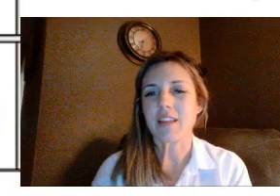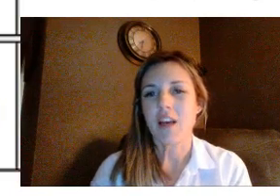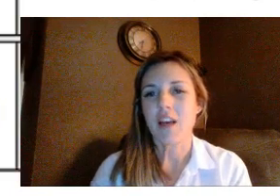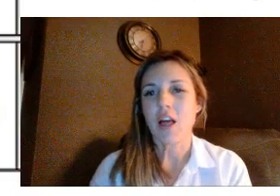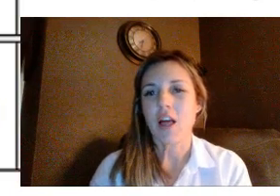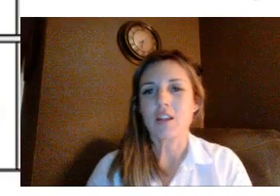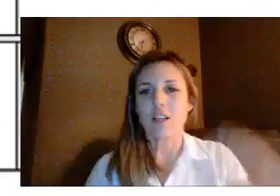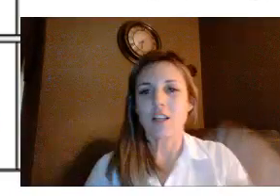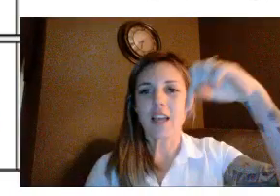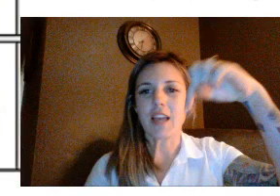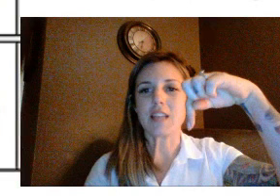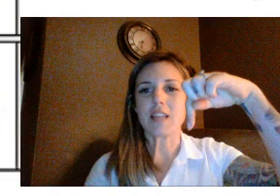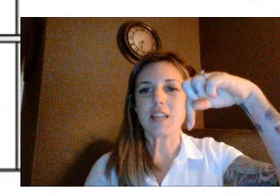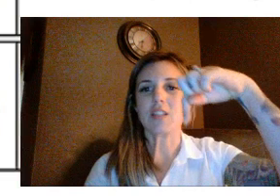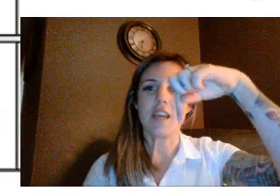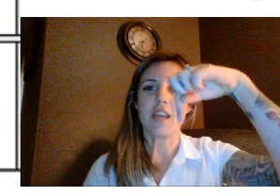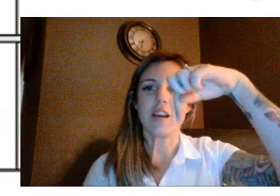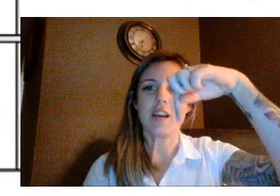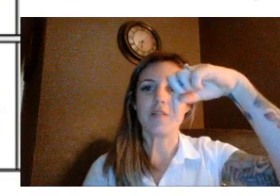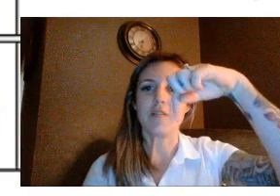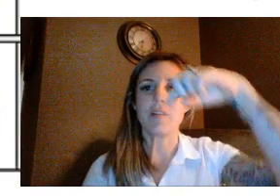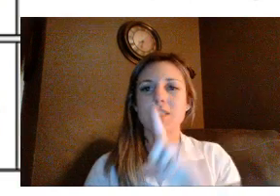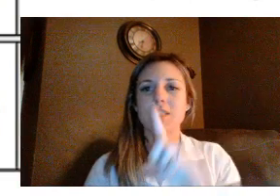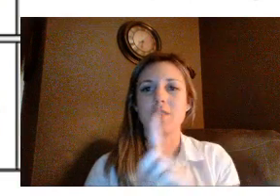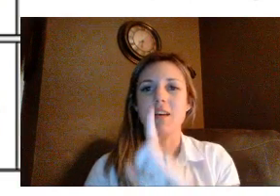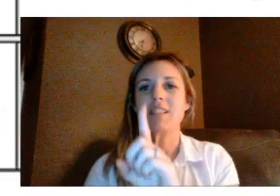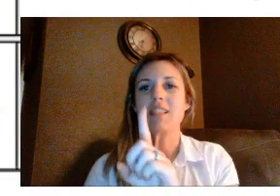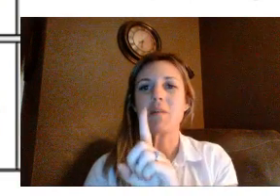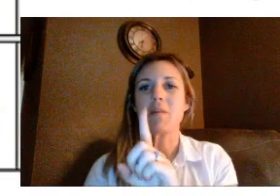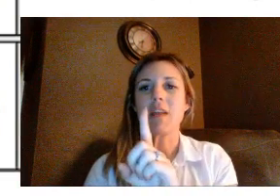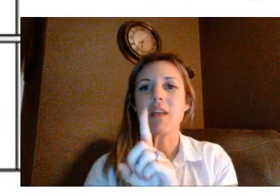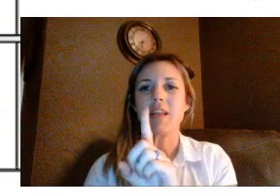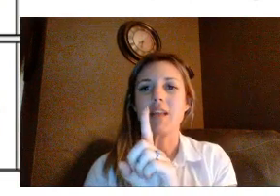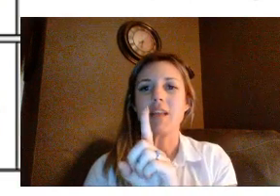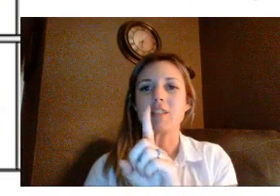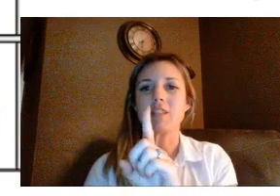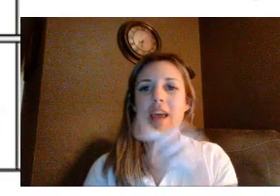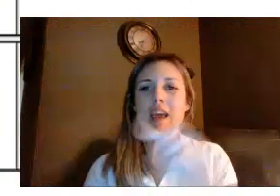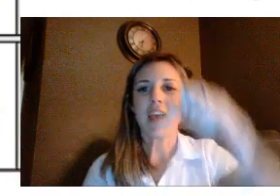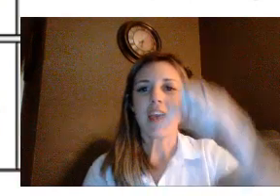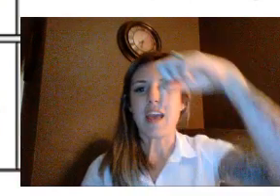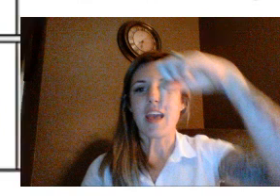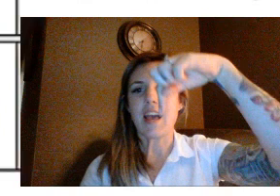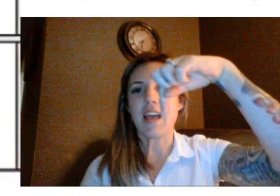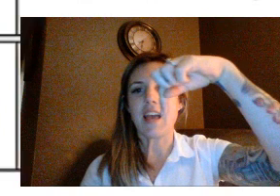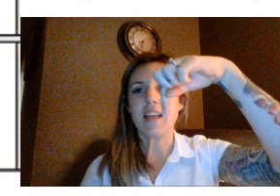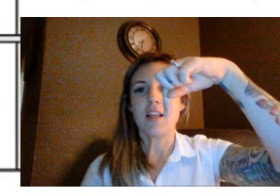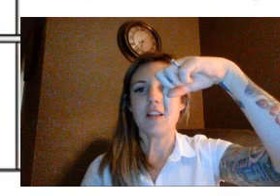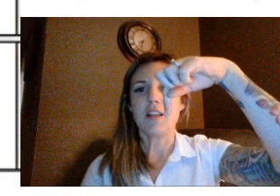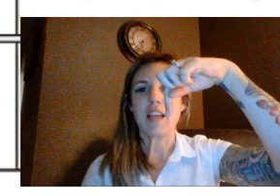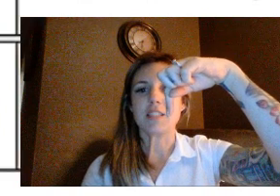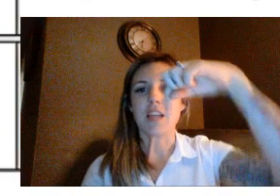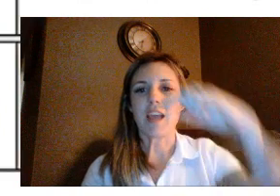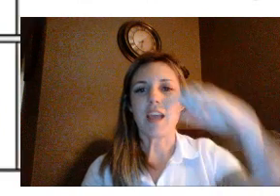a jacket. And if you come over, can you find the J? Nope, that's a Q. We've got